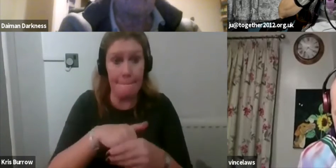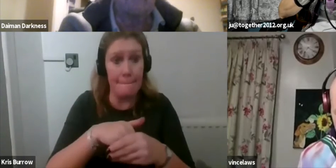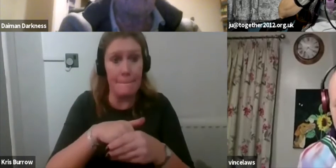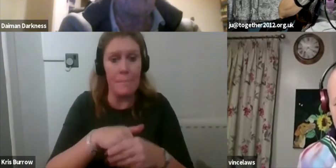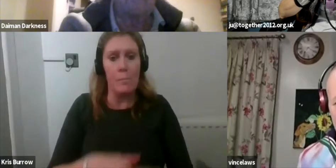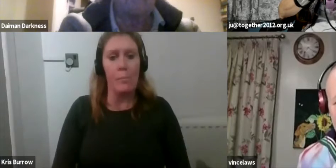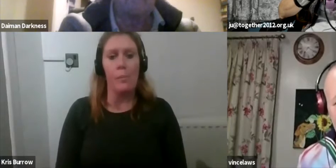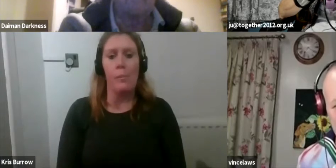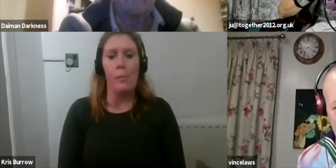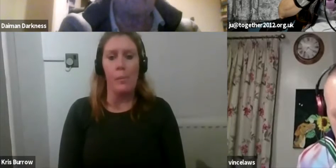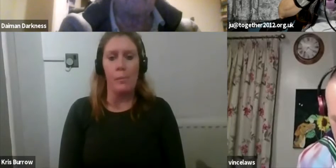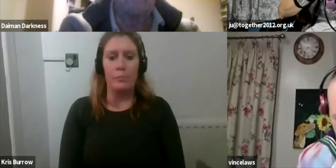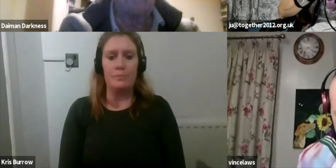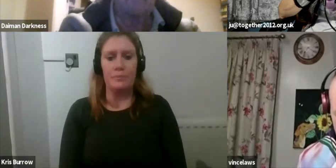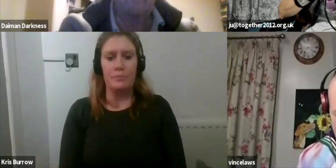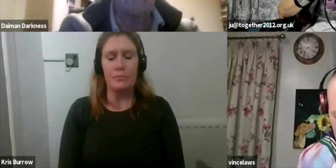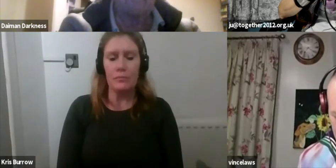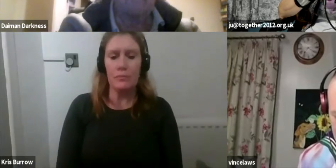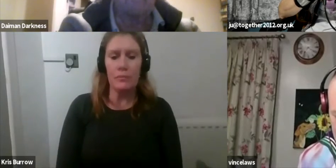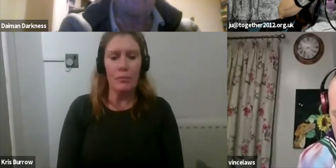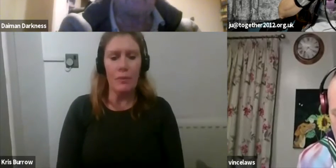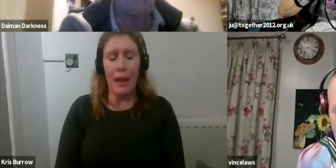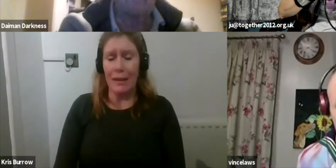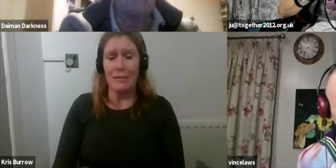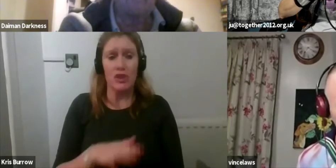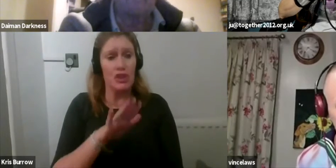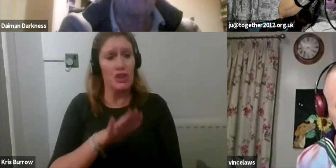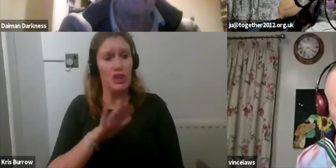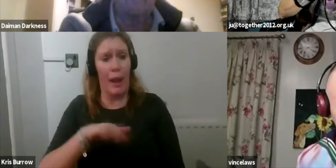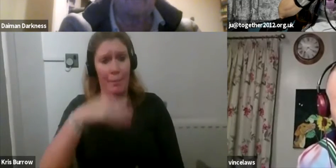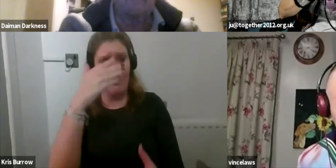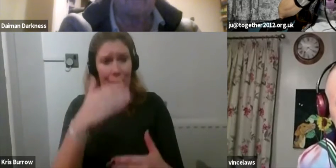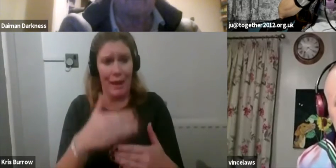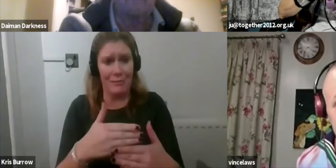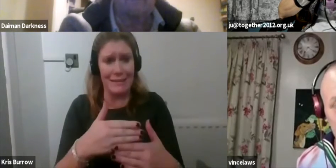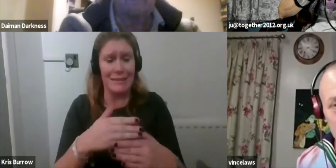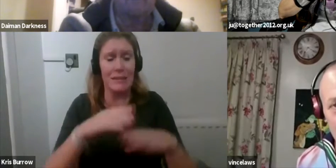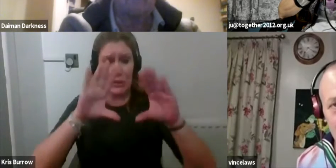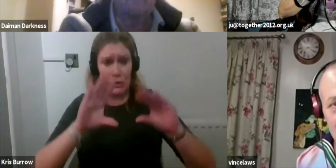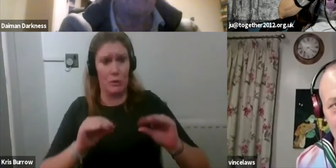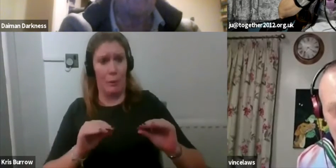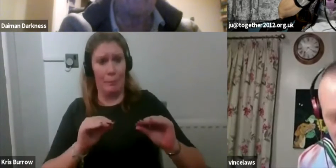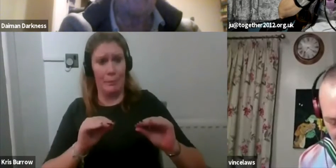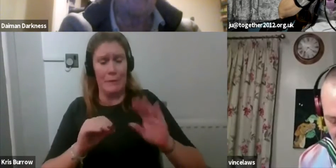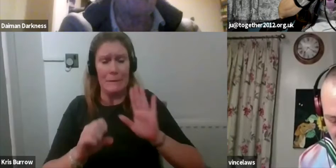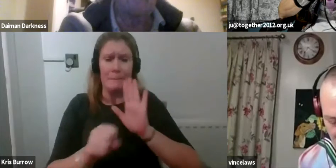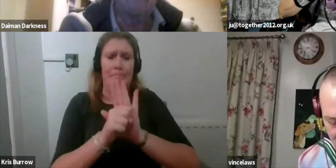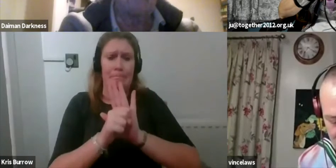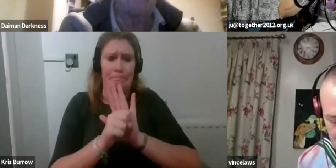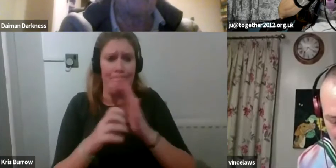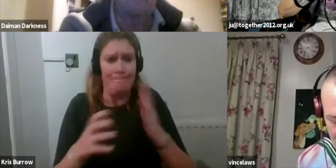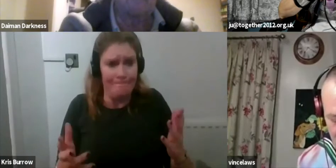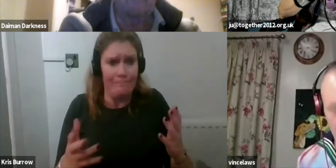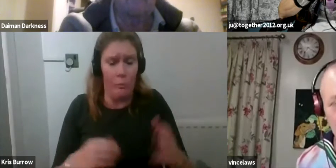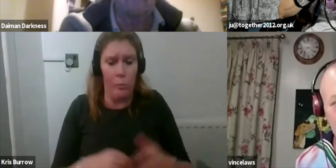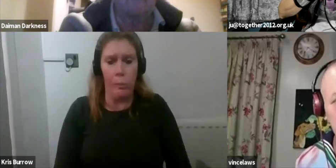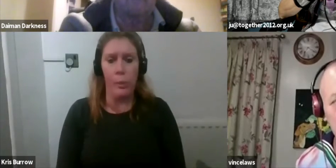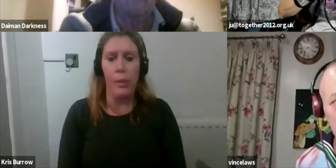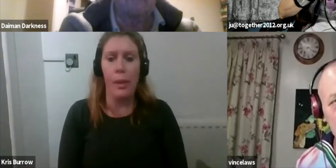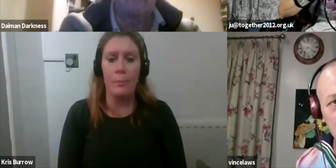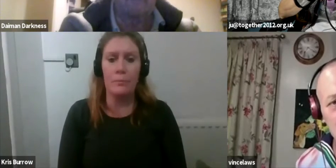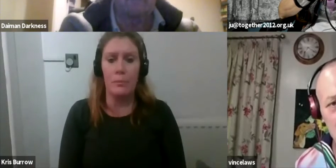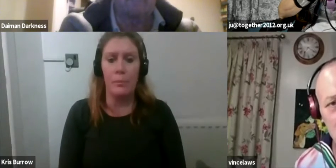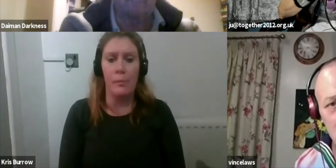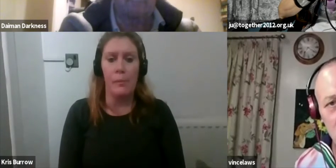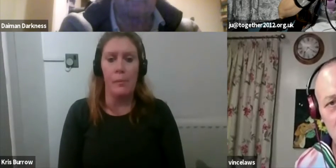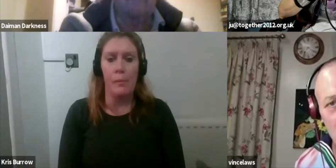that we're held back by so many barriers. And then the only other thing to say is we made this it's based on a live performance